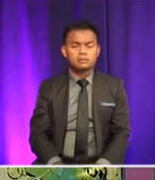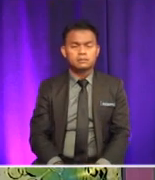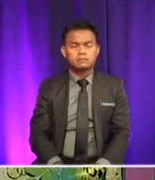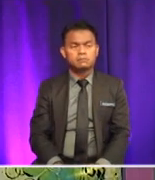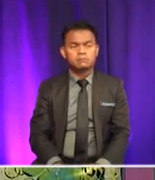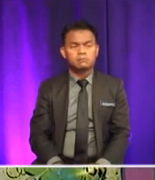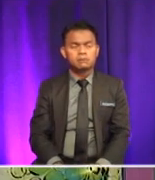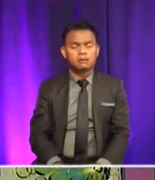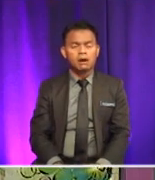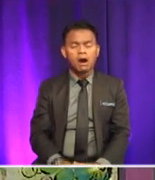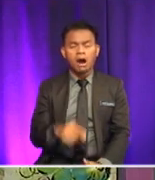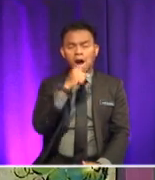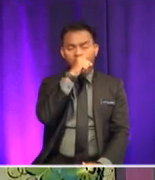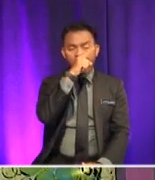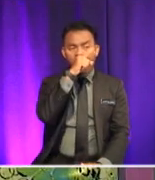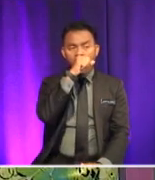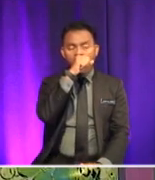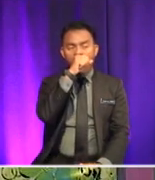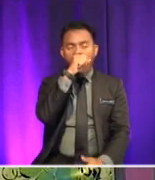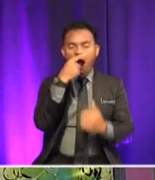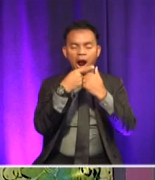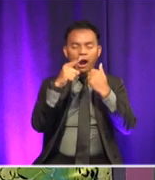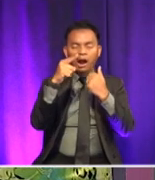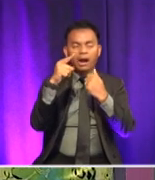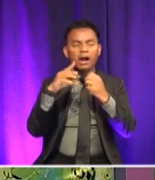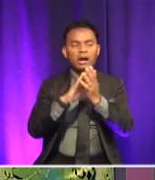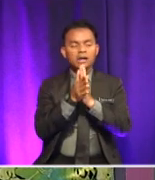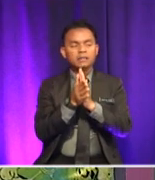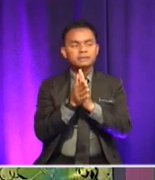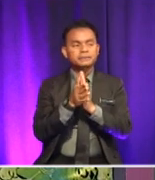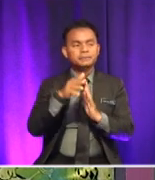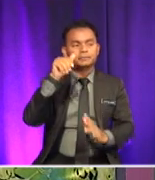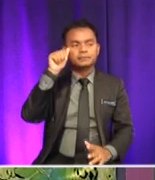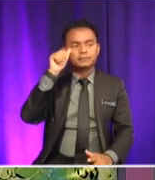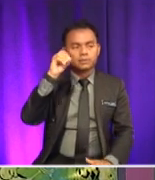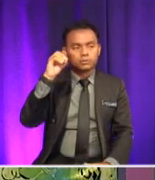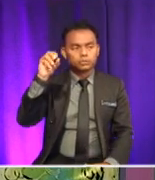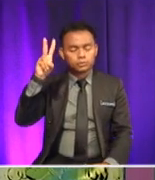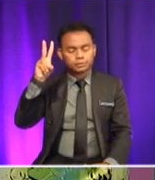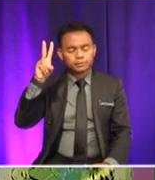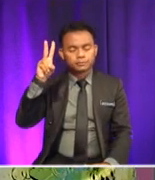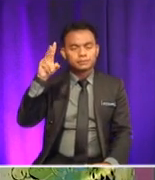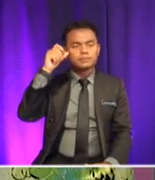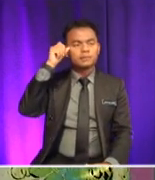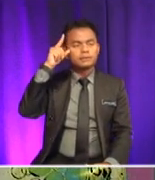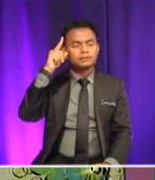one about AO1, your textual evidence. AO2 is your deep understanding of your textual